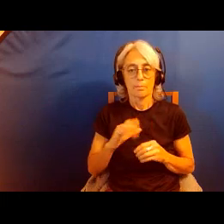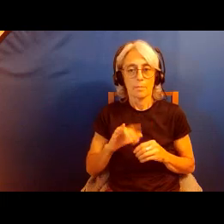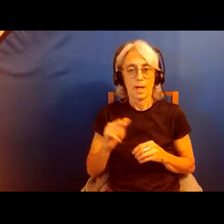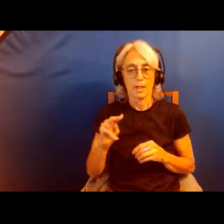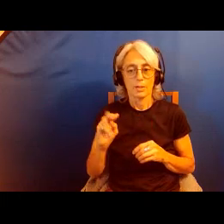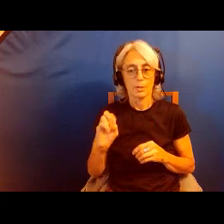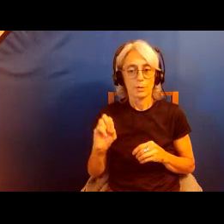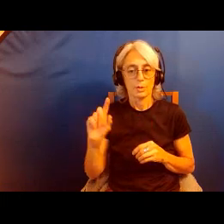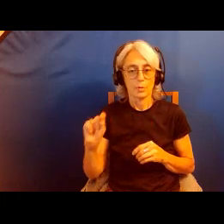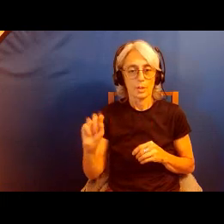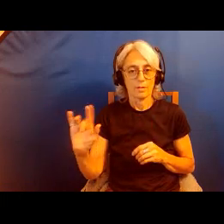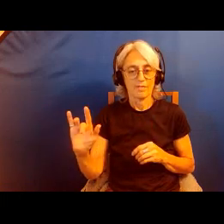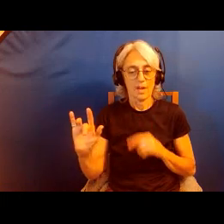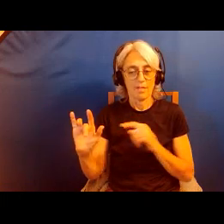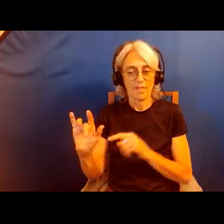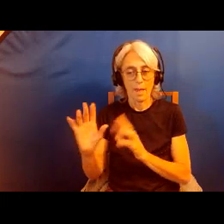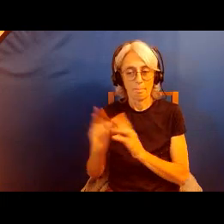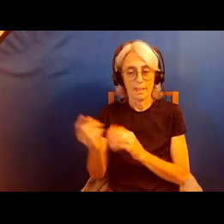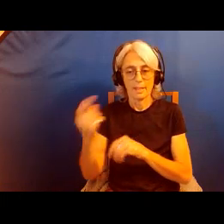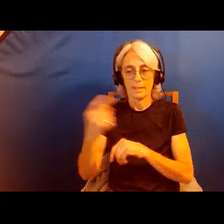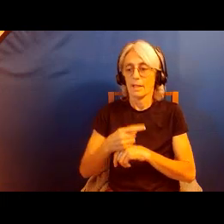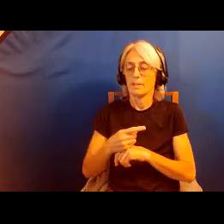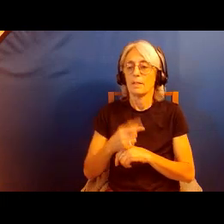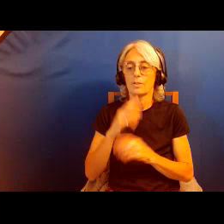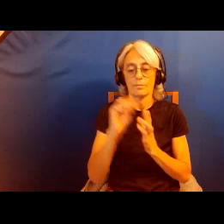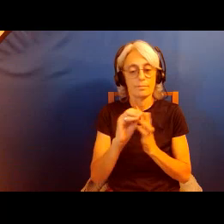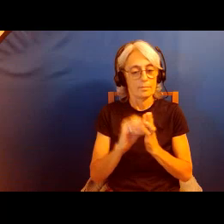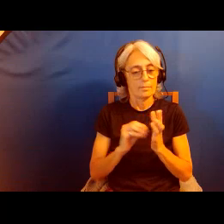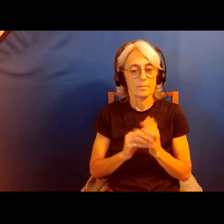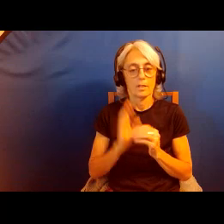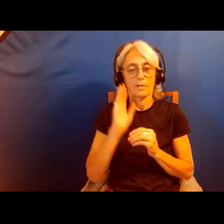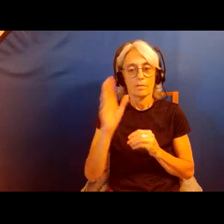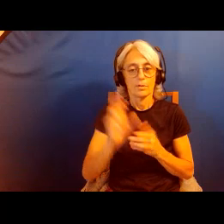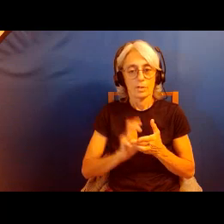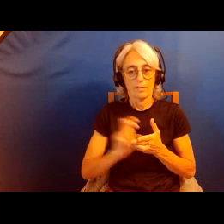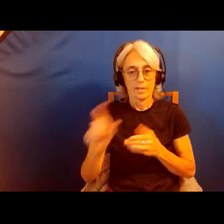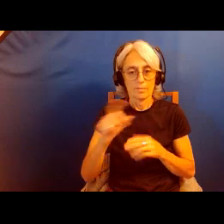meeting to identify future rail investments up to